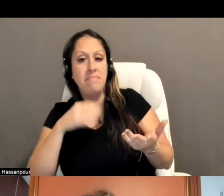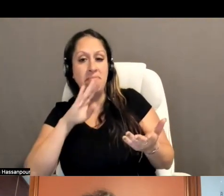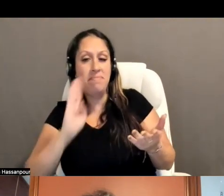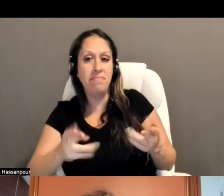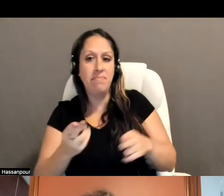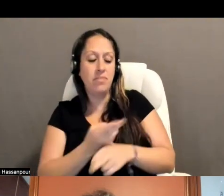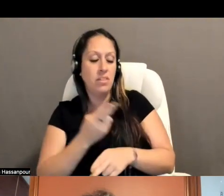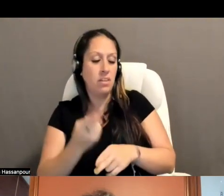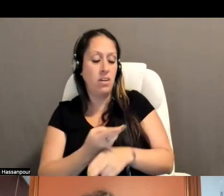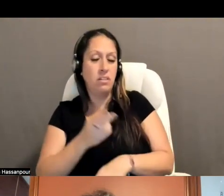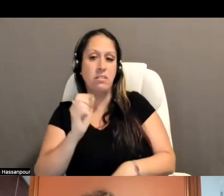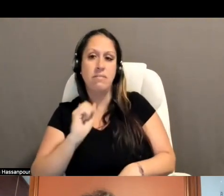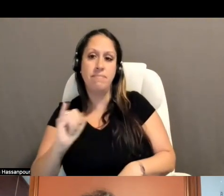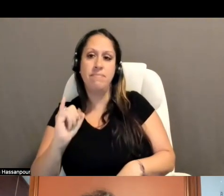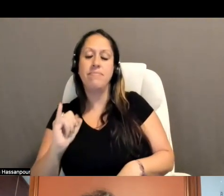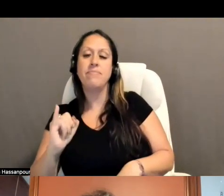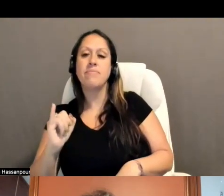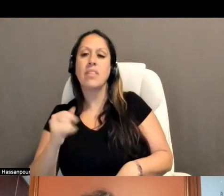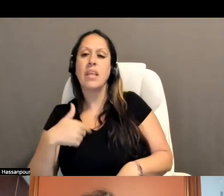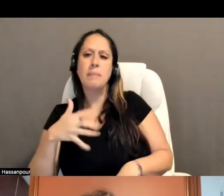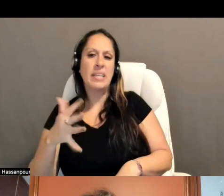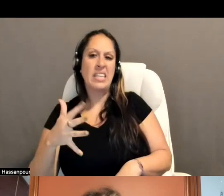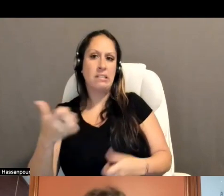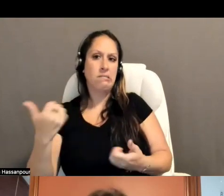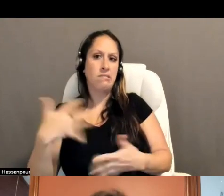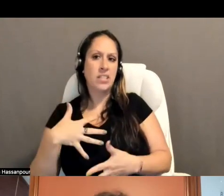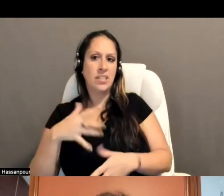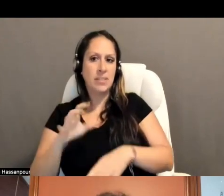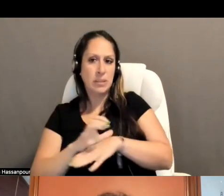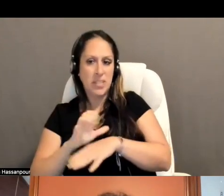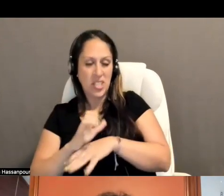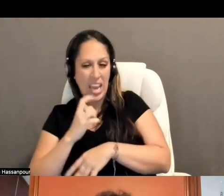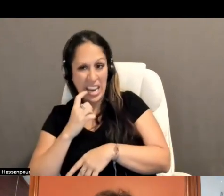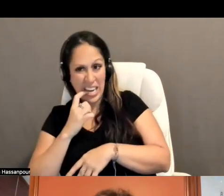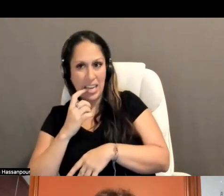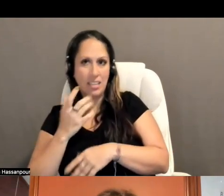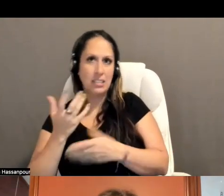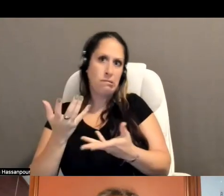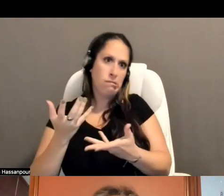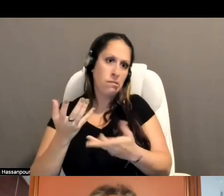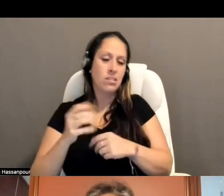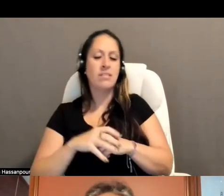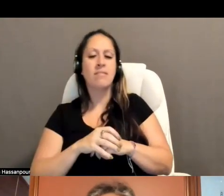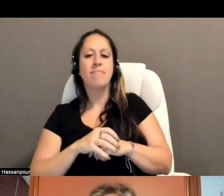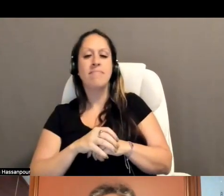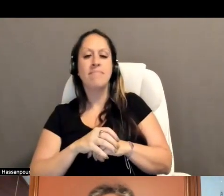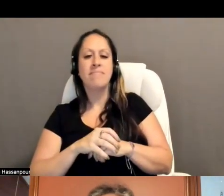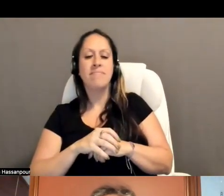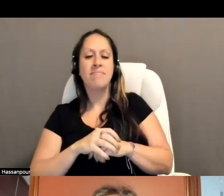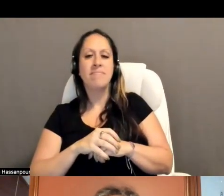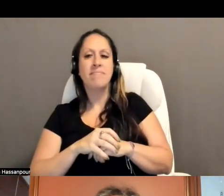AI. I'm kind of afraid of computers, if you will. But